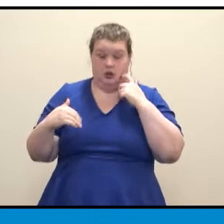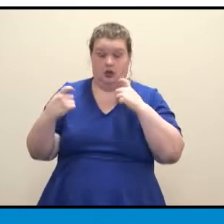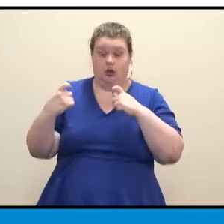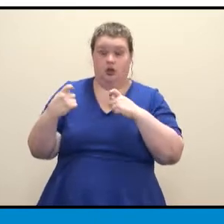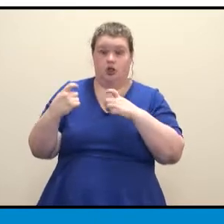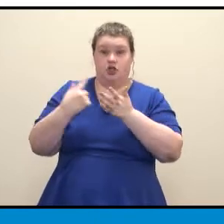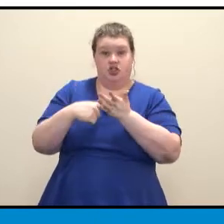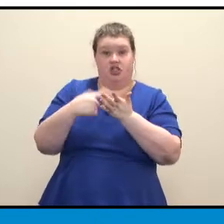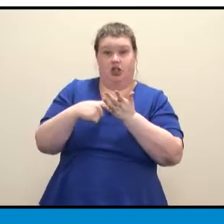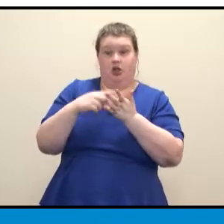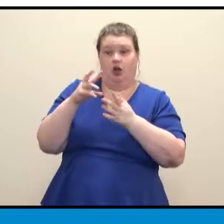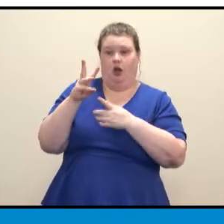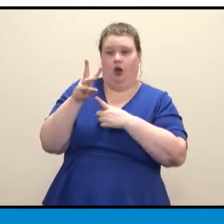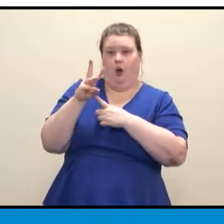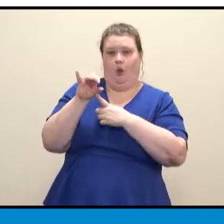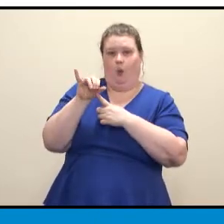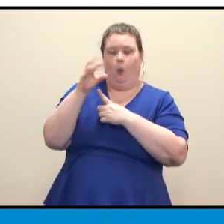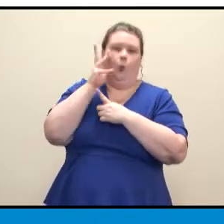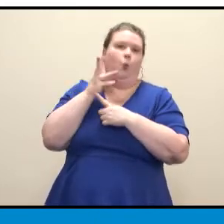well.